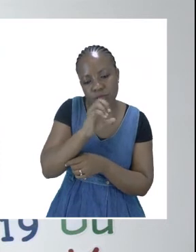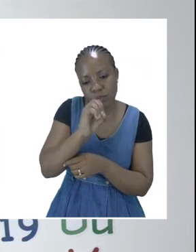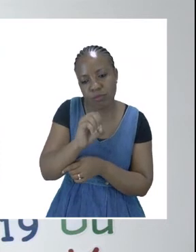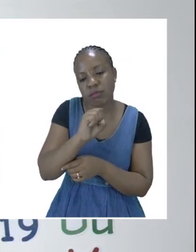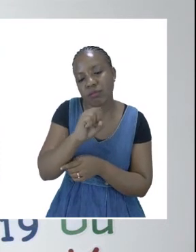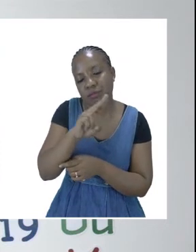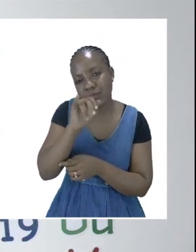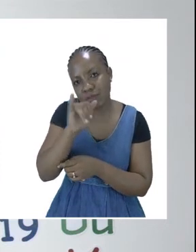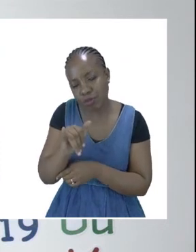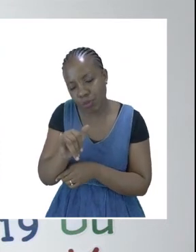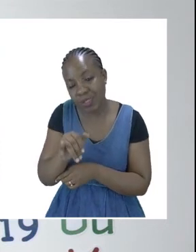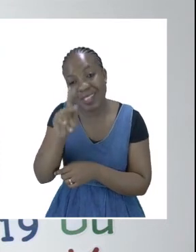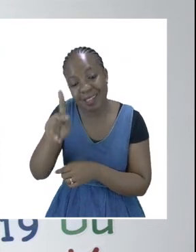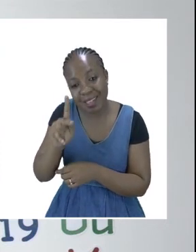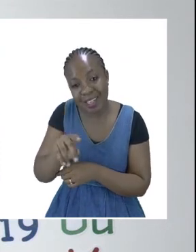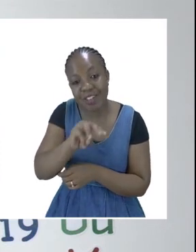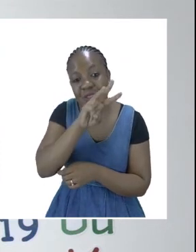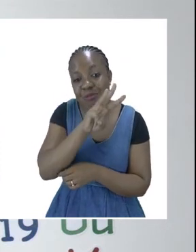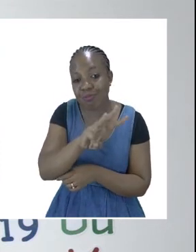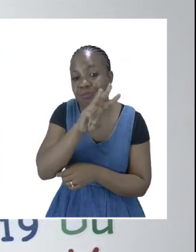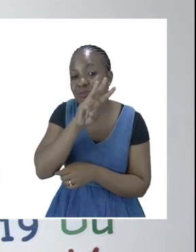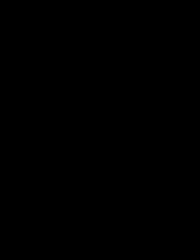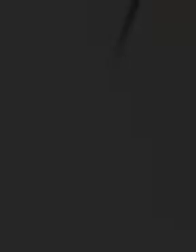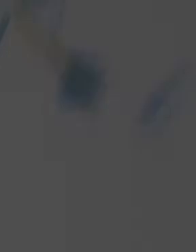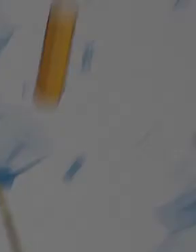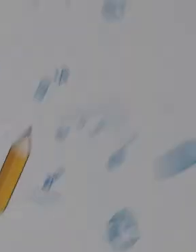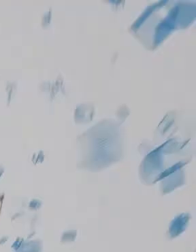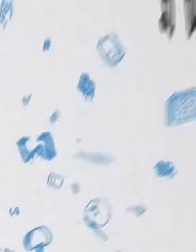our website, Zoshi Online.